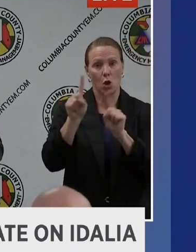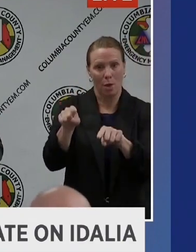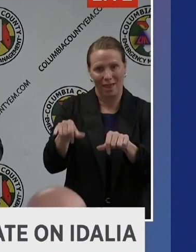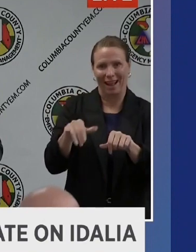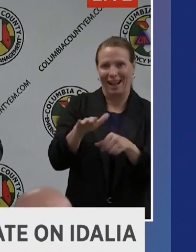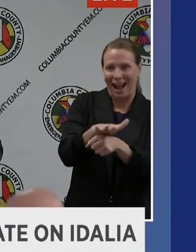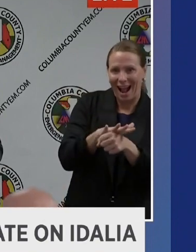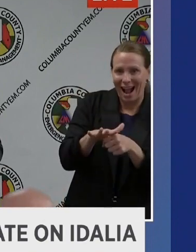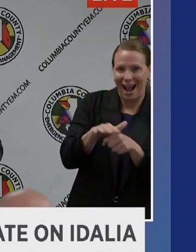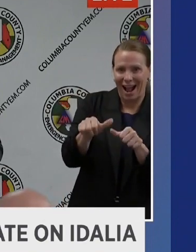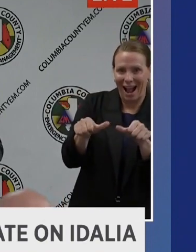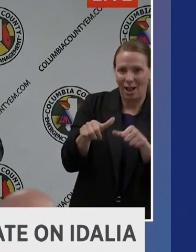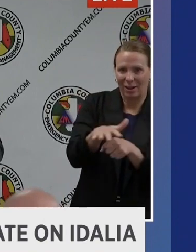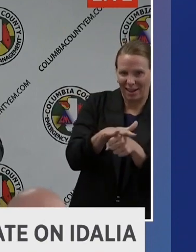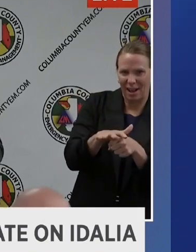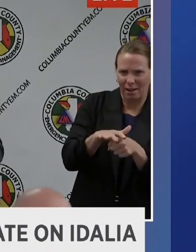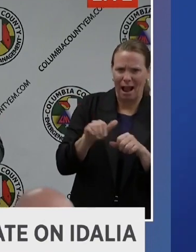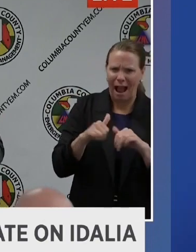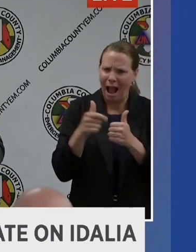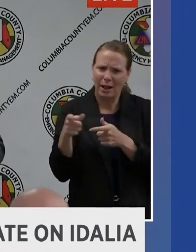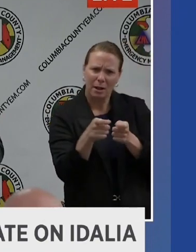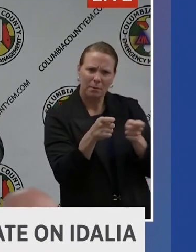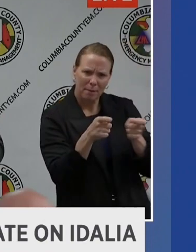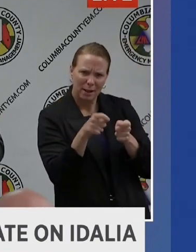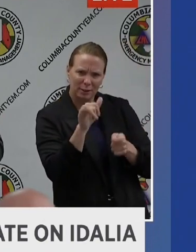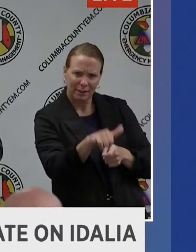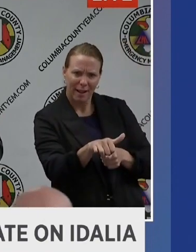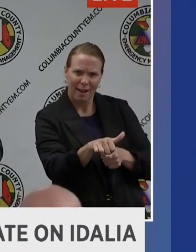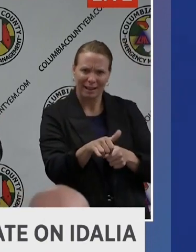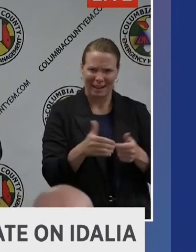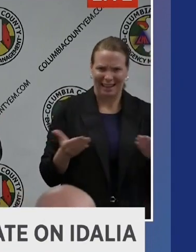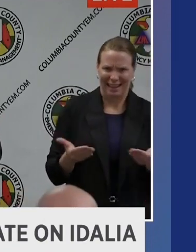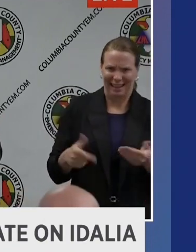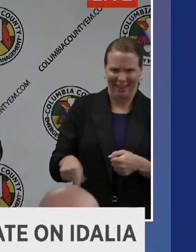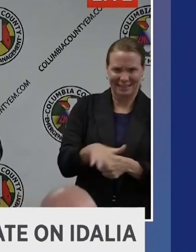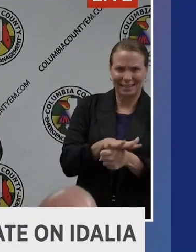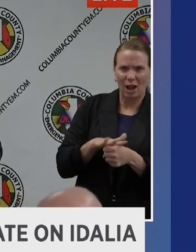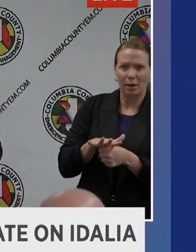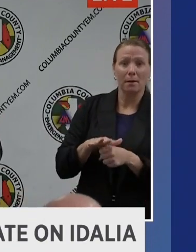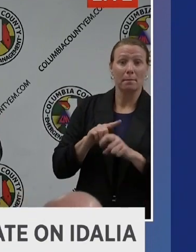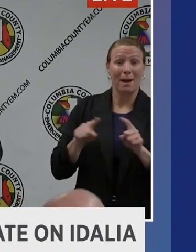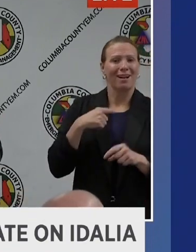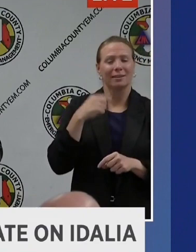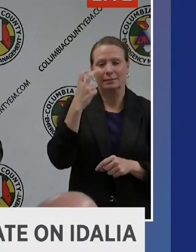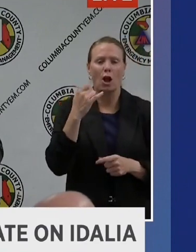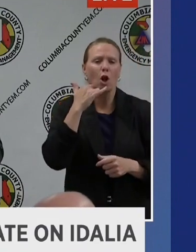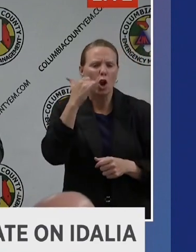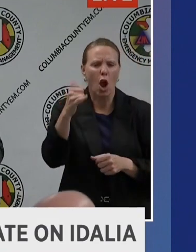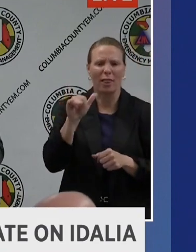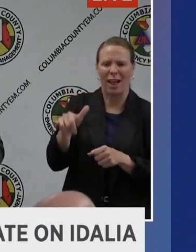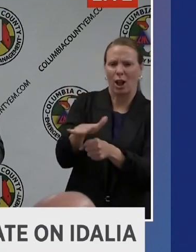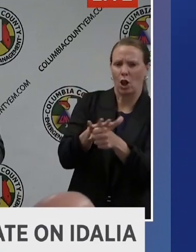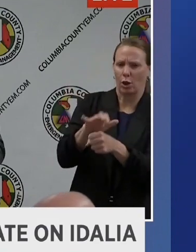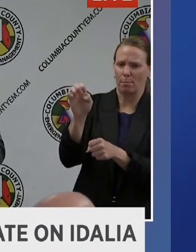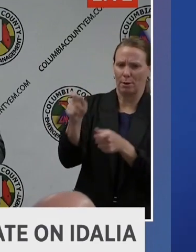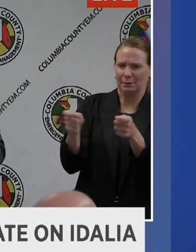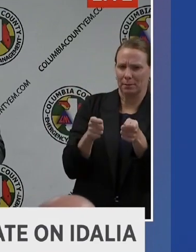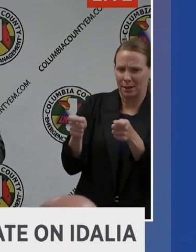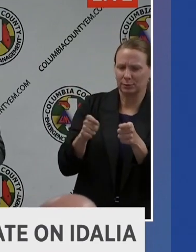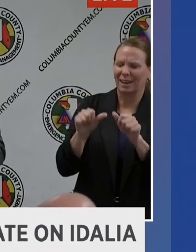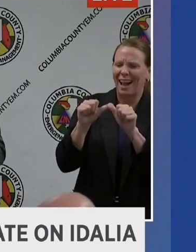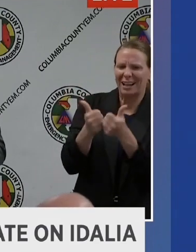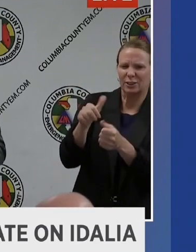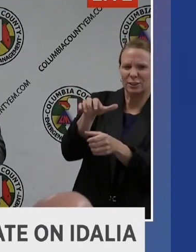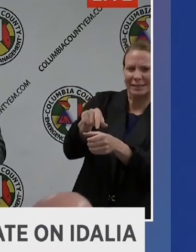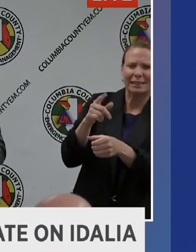panhandle area. That's where the focal point has shifted, but we are still concerned about storm surge. Governor said they're still expecting 10 to 12 feet of storm surge